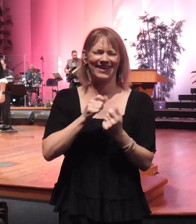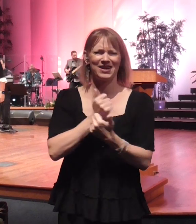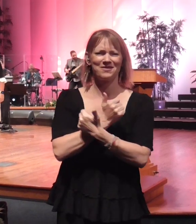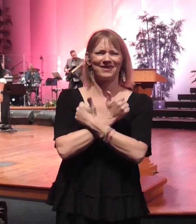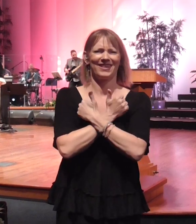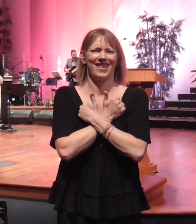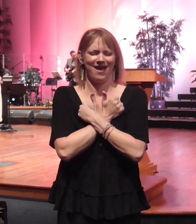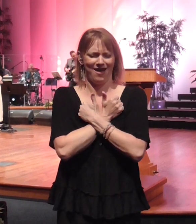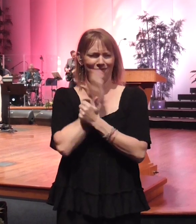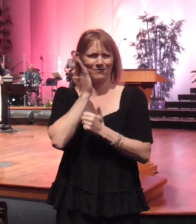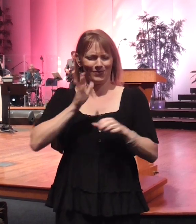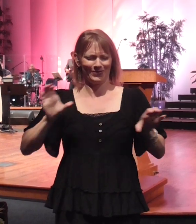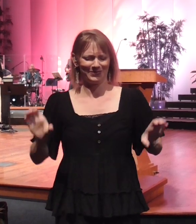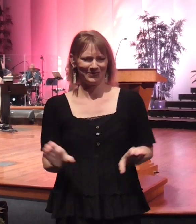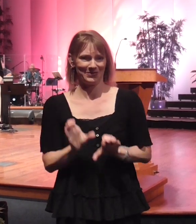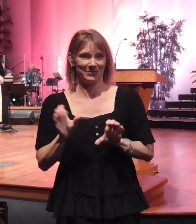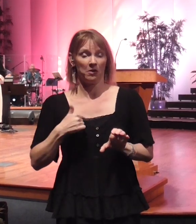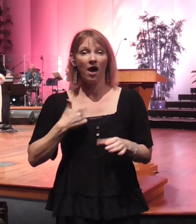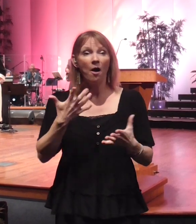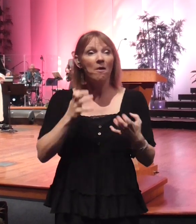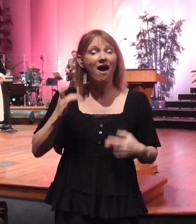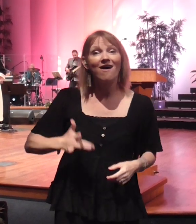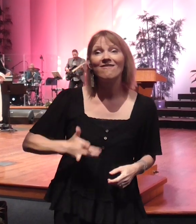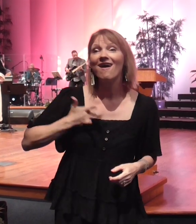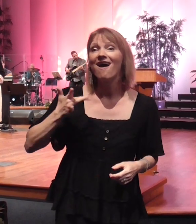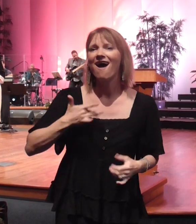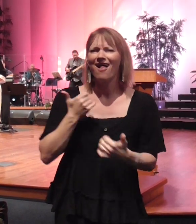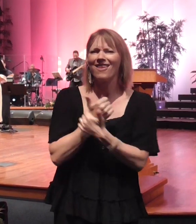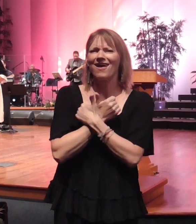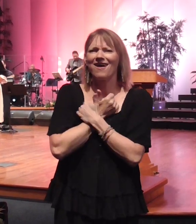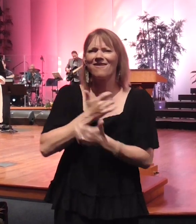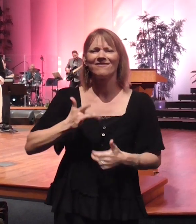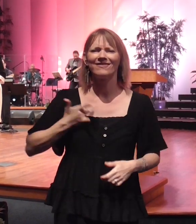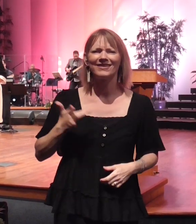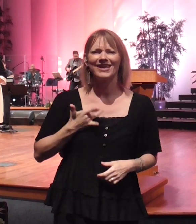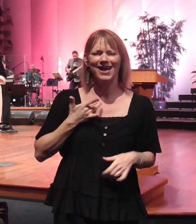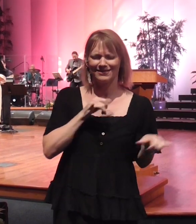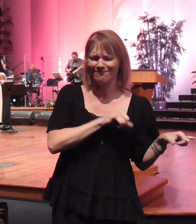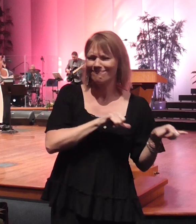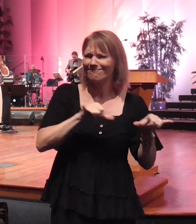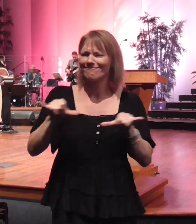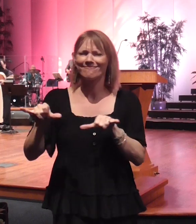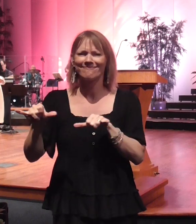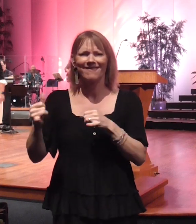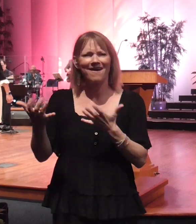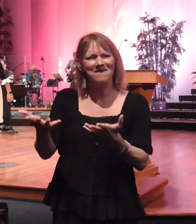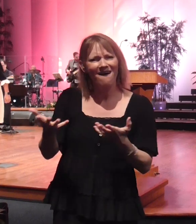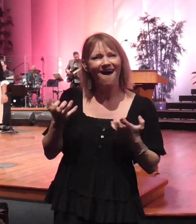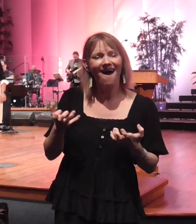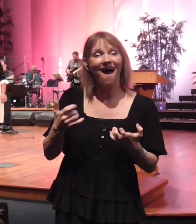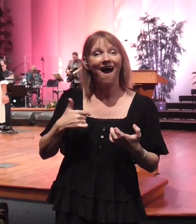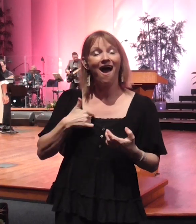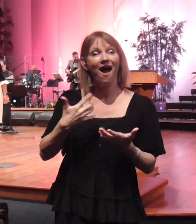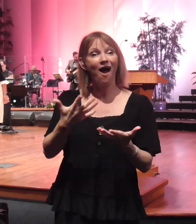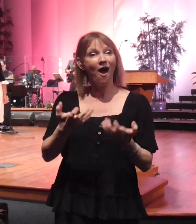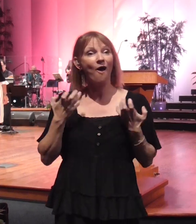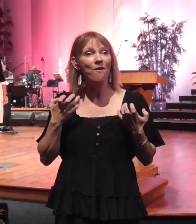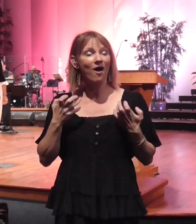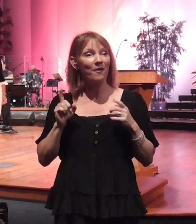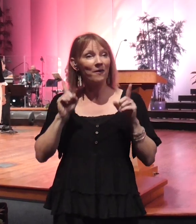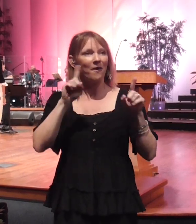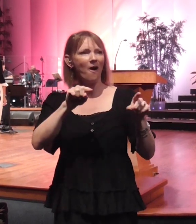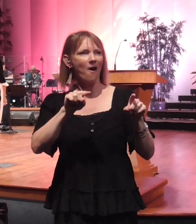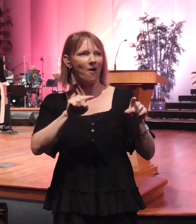I wanna feel what love would feel. I wanna go where love would go.